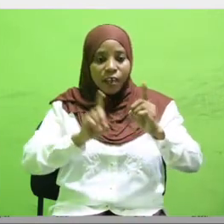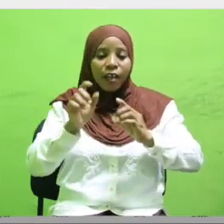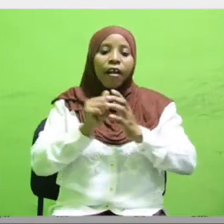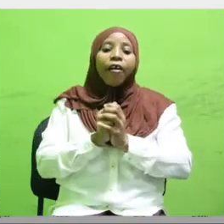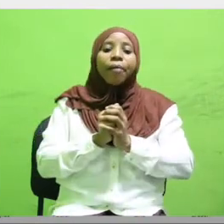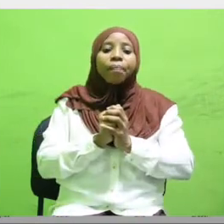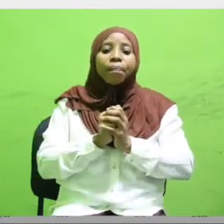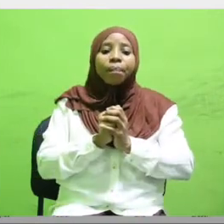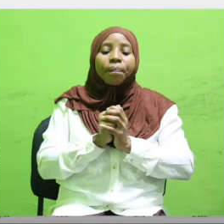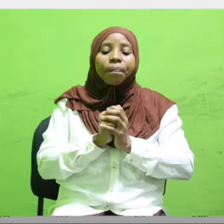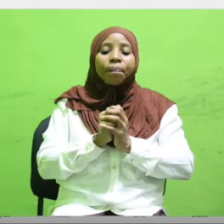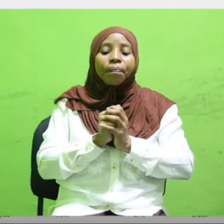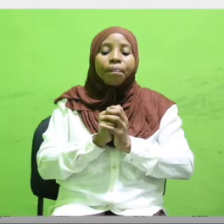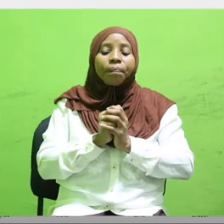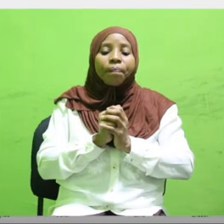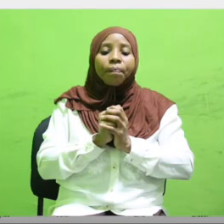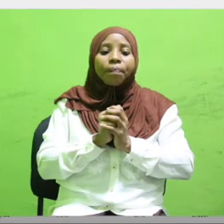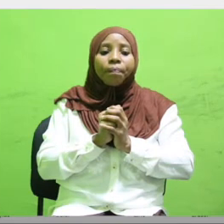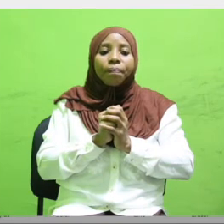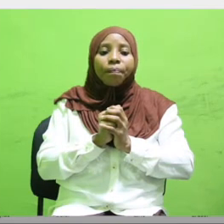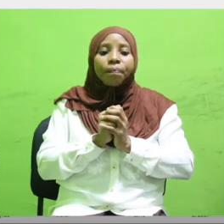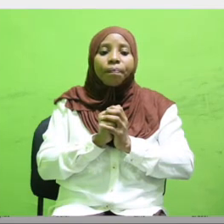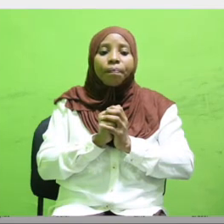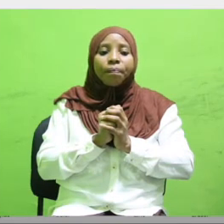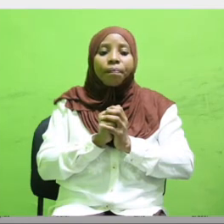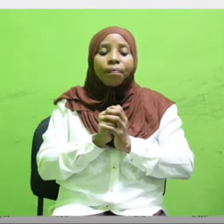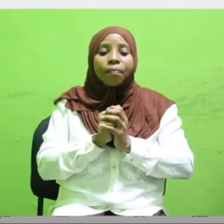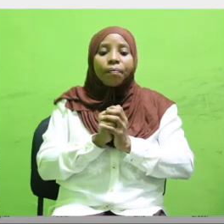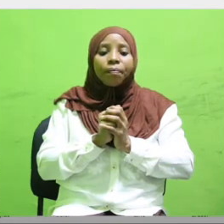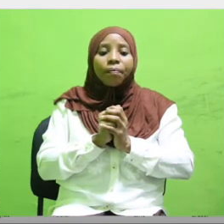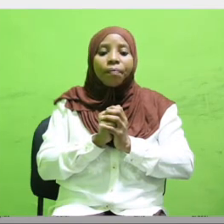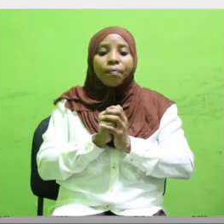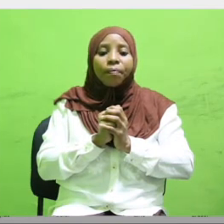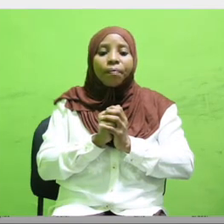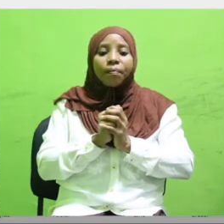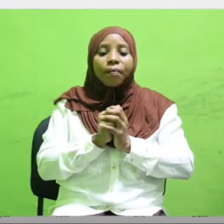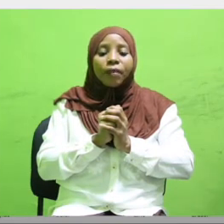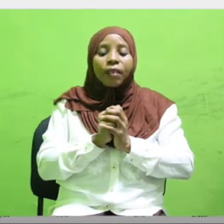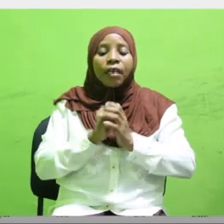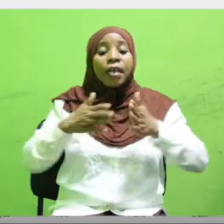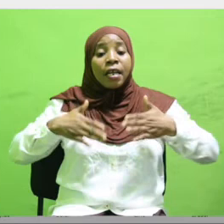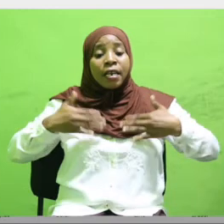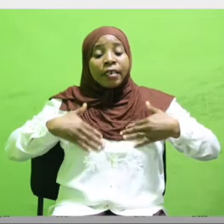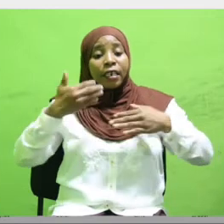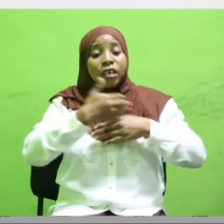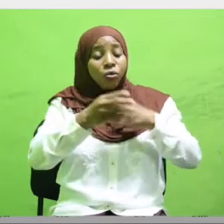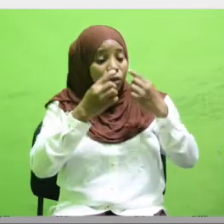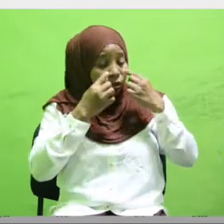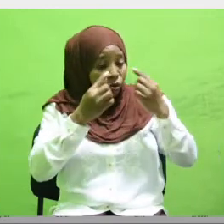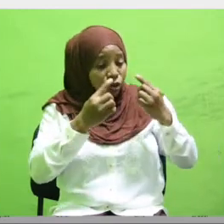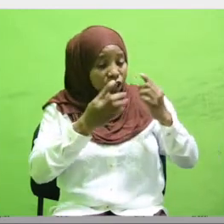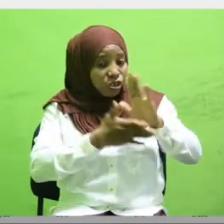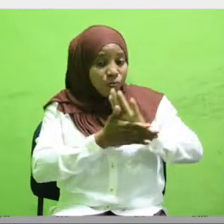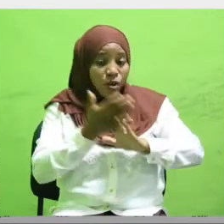the similarities between plants and fungi. This also is a straightforward question, but